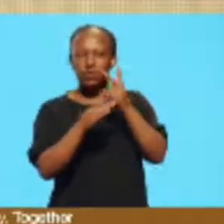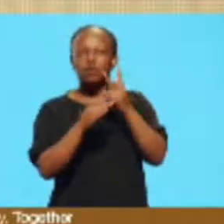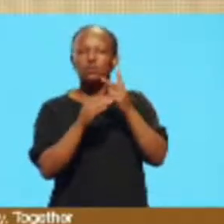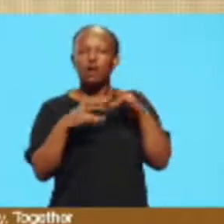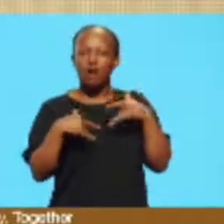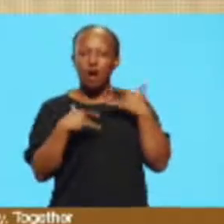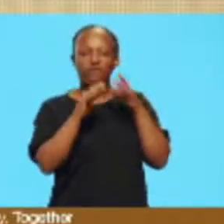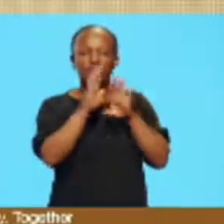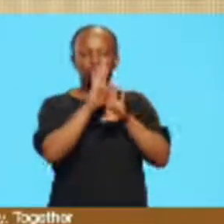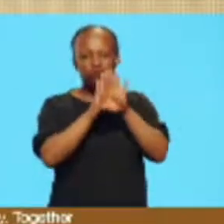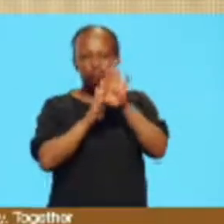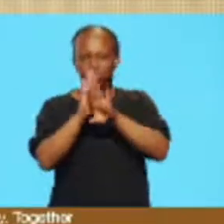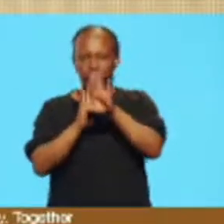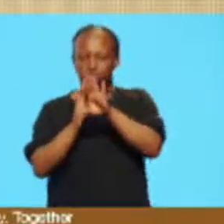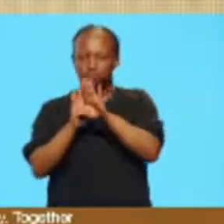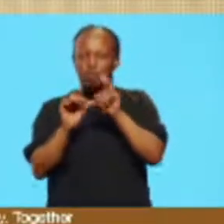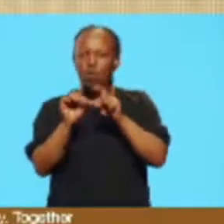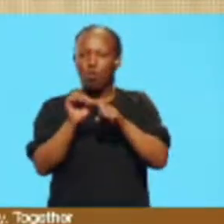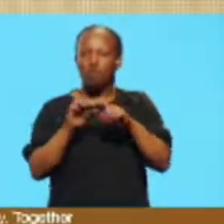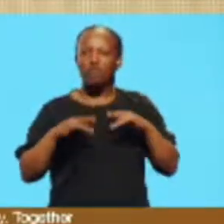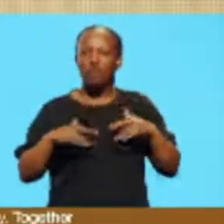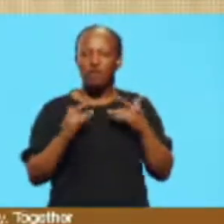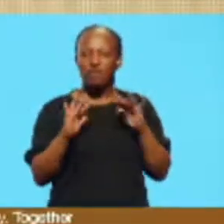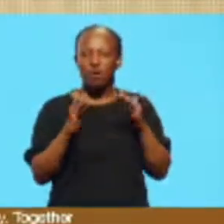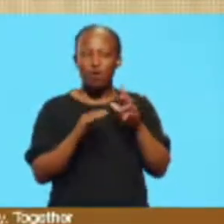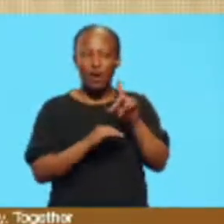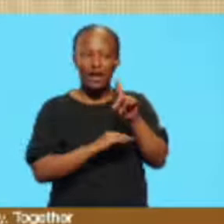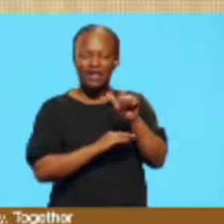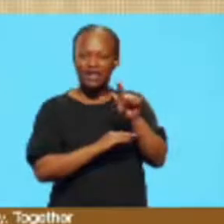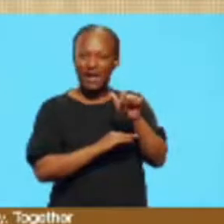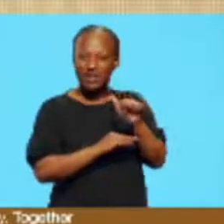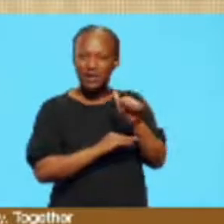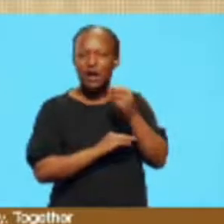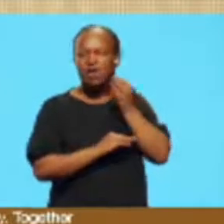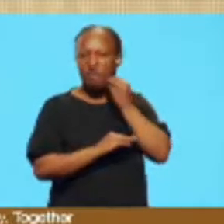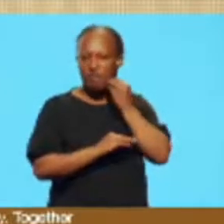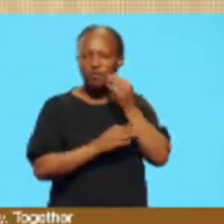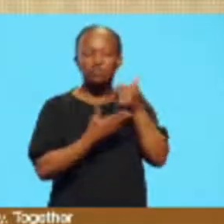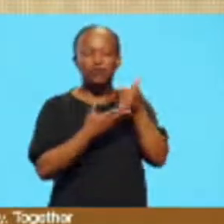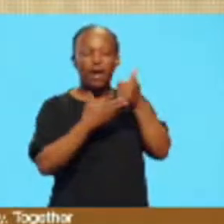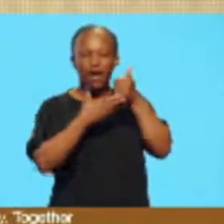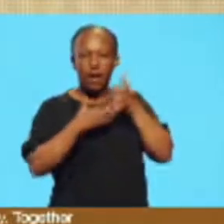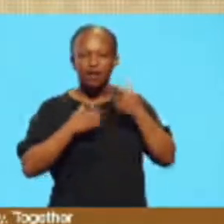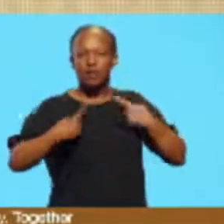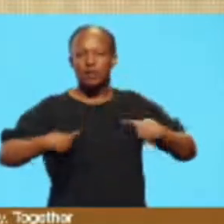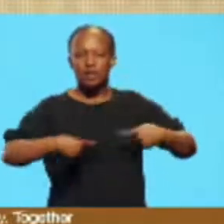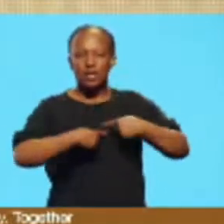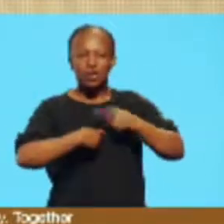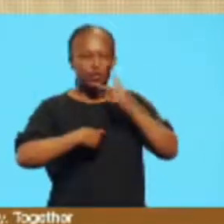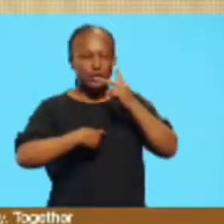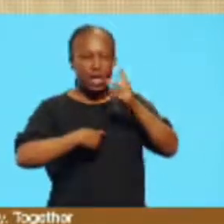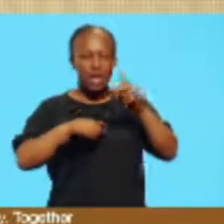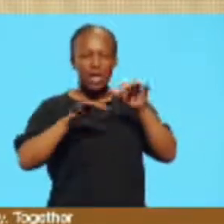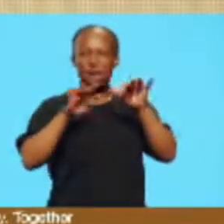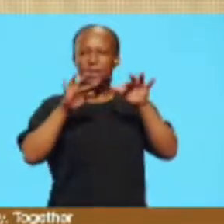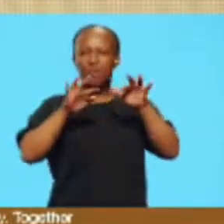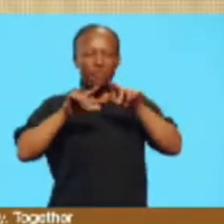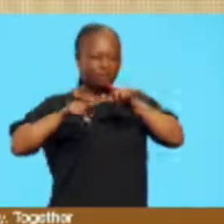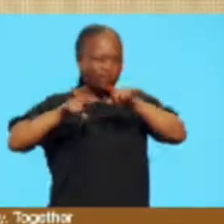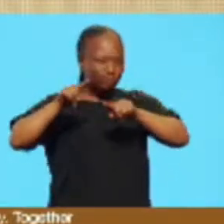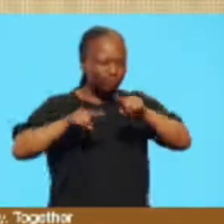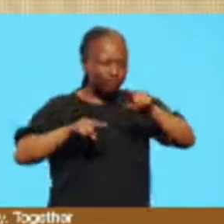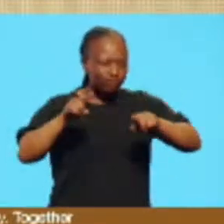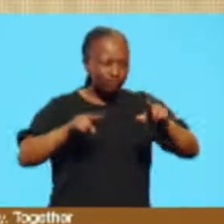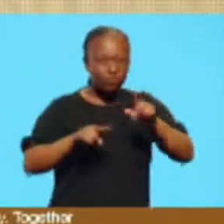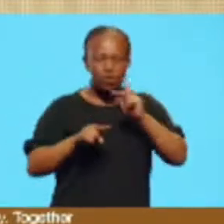lives, because that's what data is there to assist us to do, so that we are able to see these population dynamics and be able to